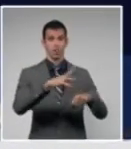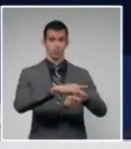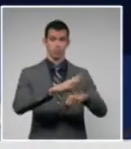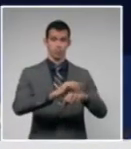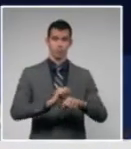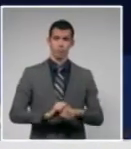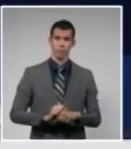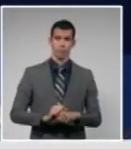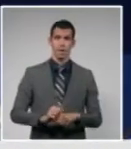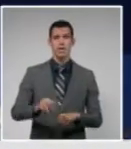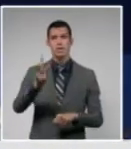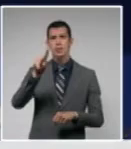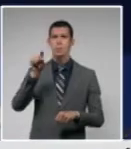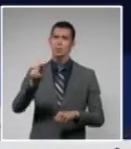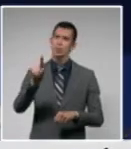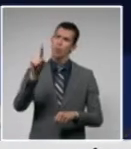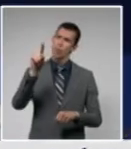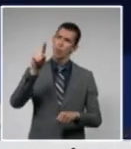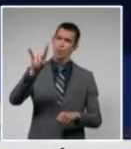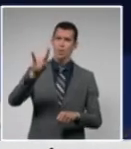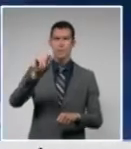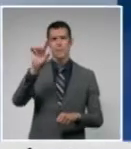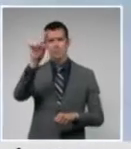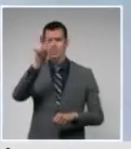region of the Americas, which accounts for